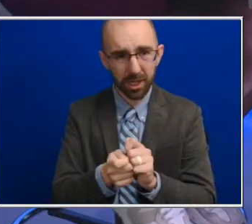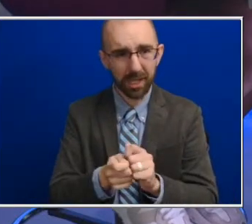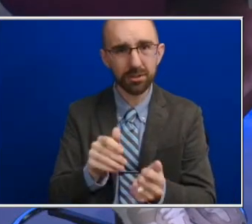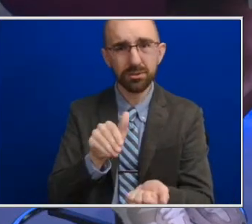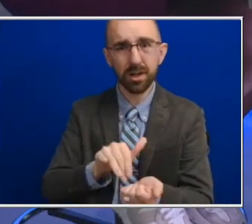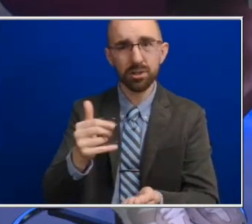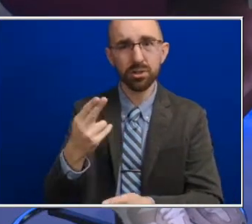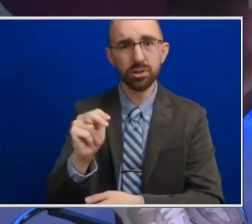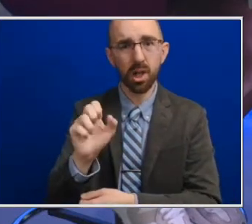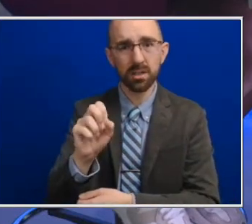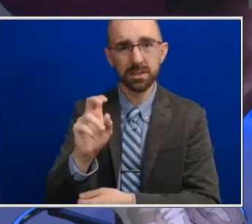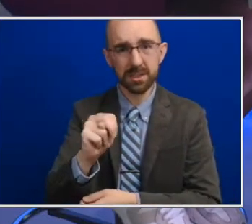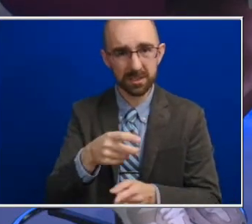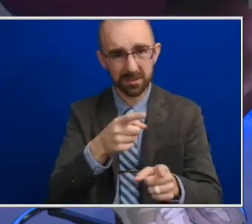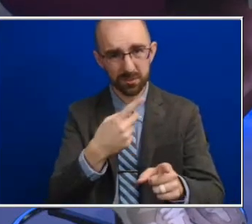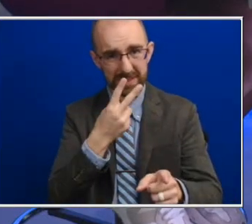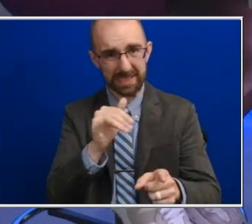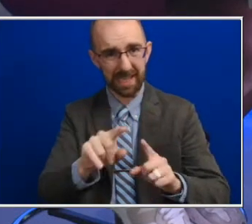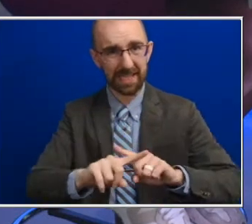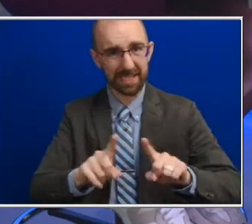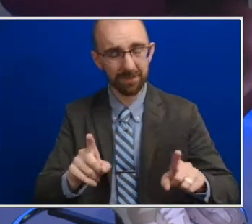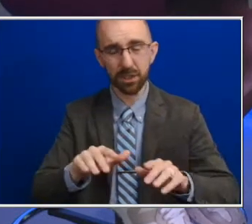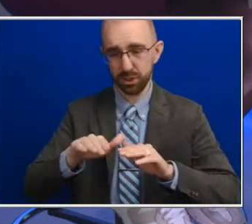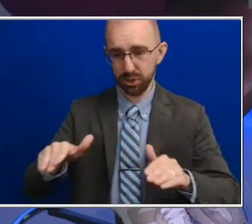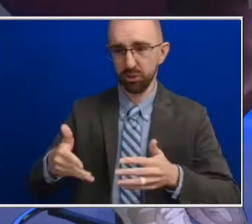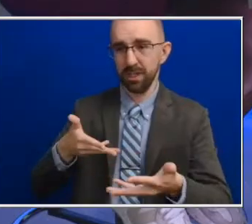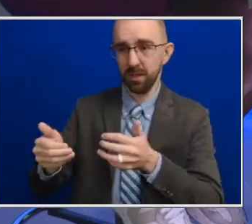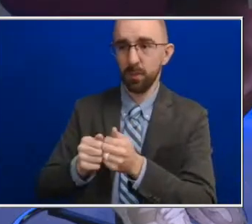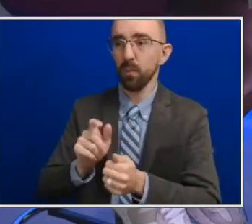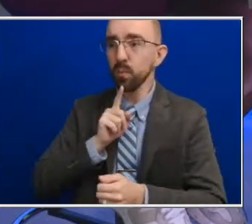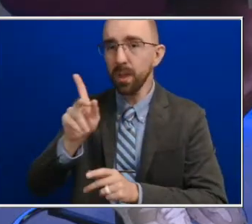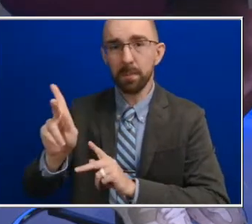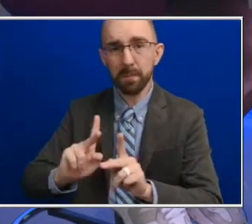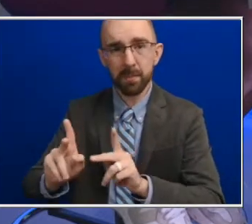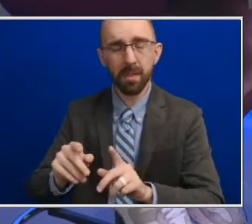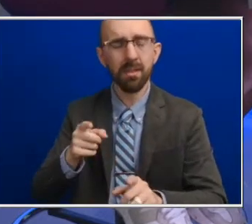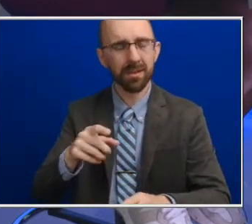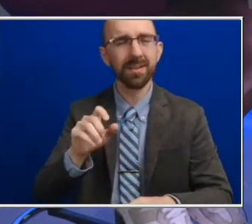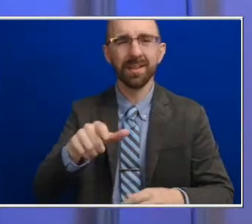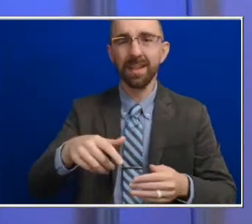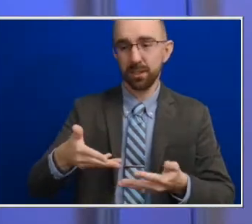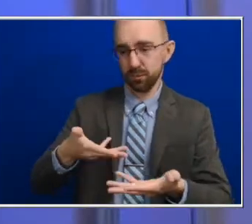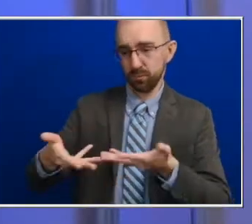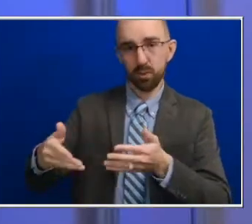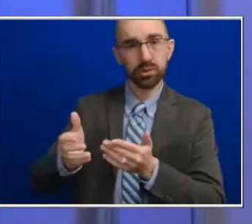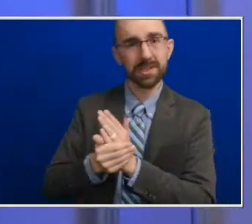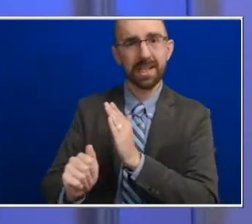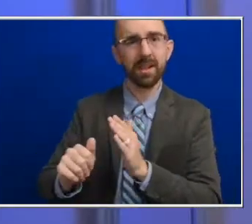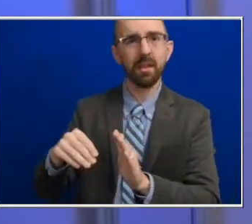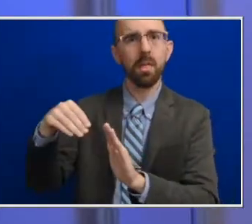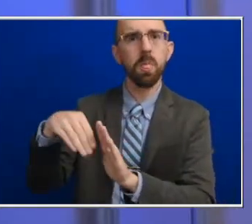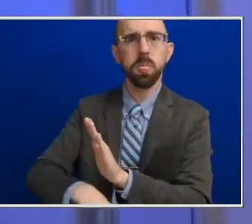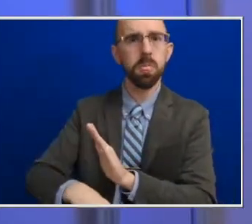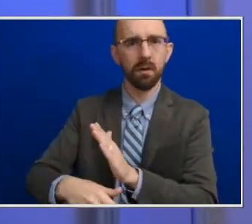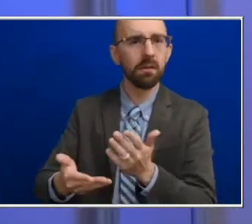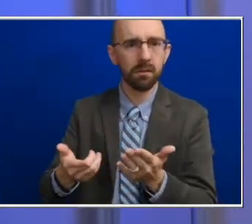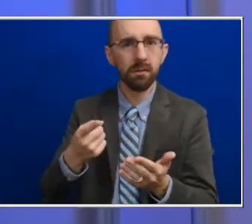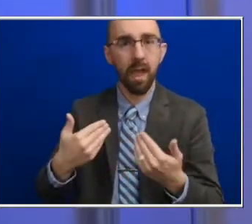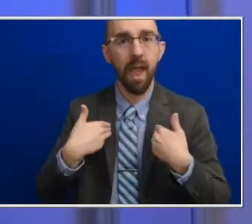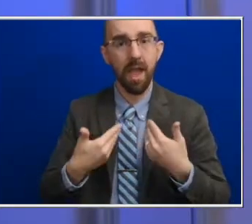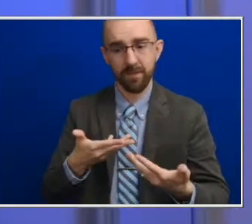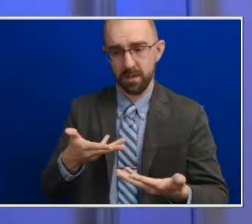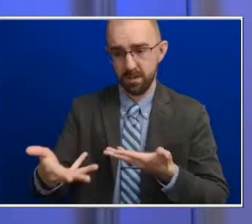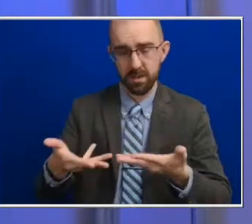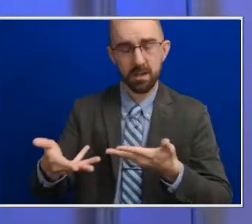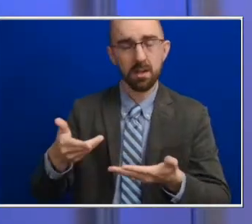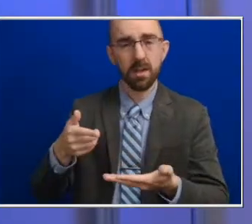that children are interacting with real people? Yeah, they're losing social skills. And so the idea is that we have this interaction, this exchange. I can read